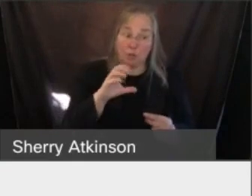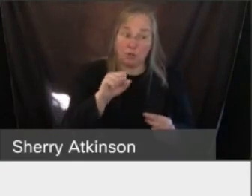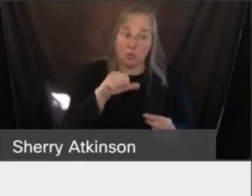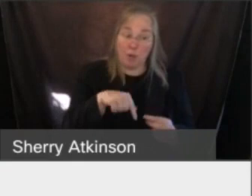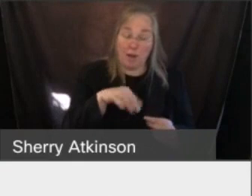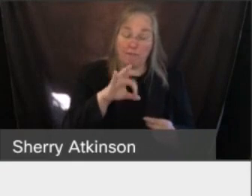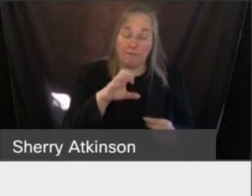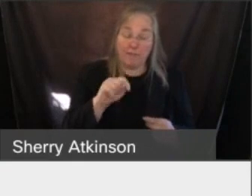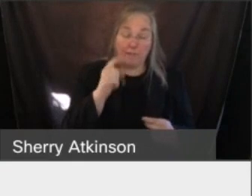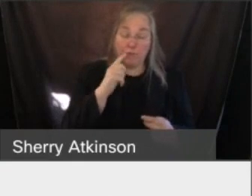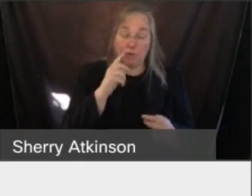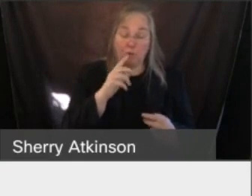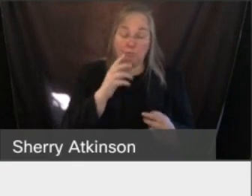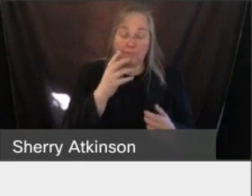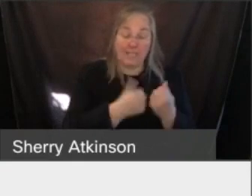have a need for parking.